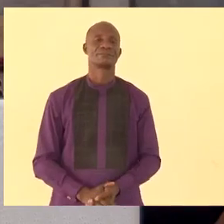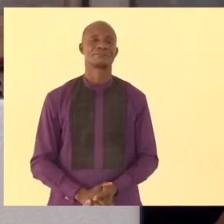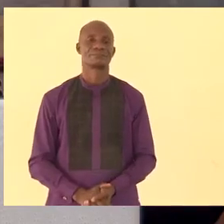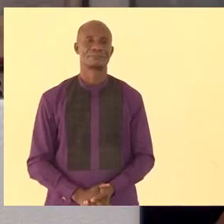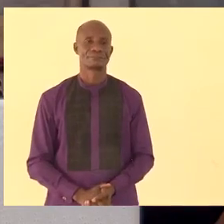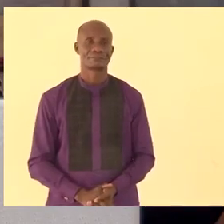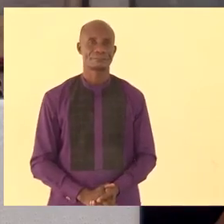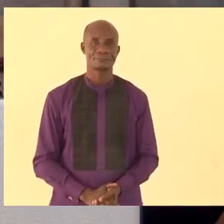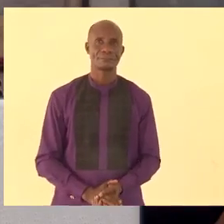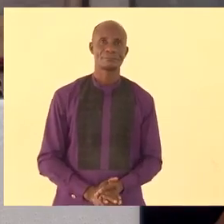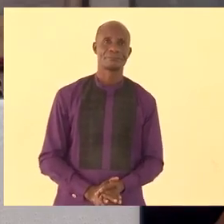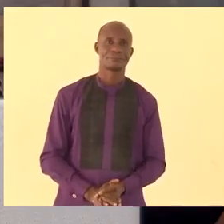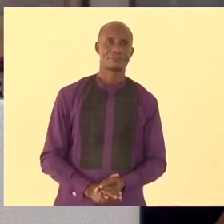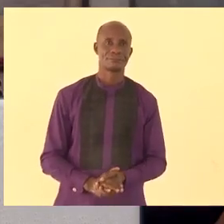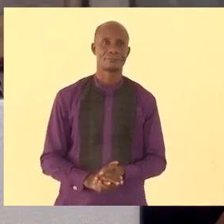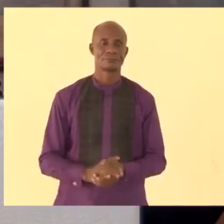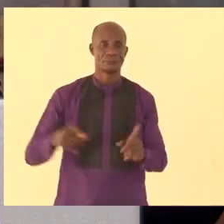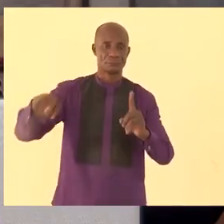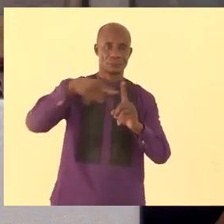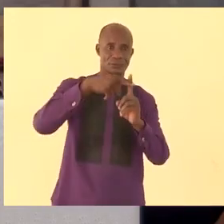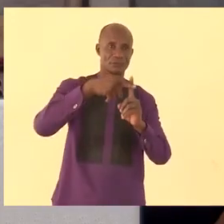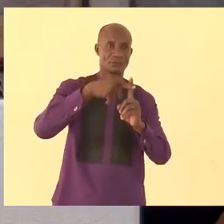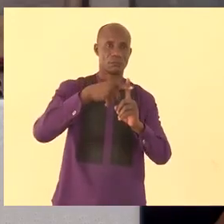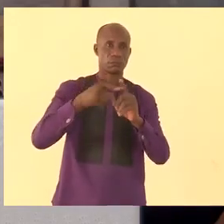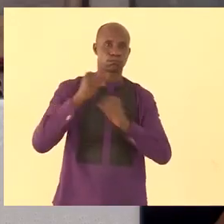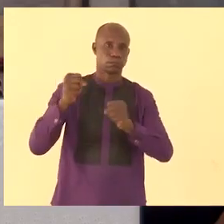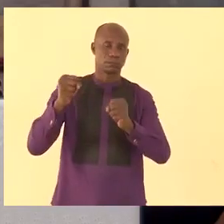about positive vibration.